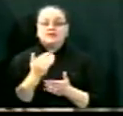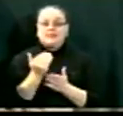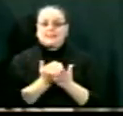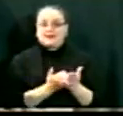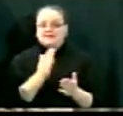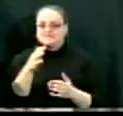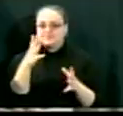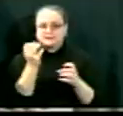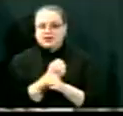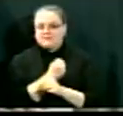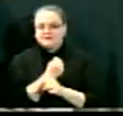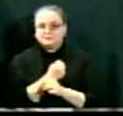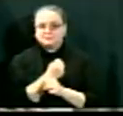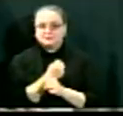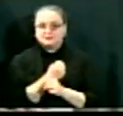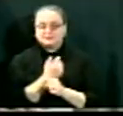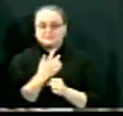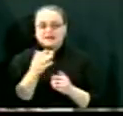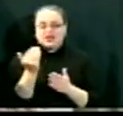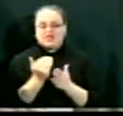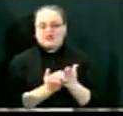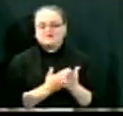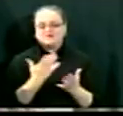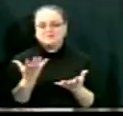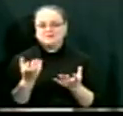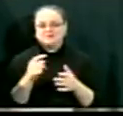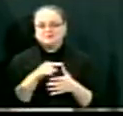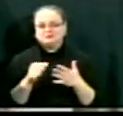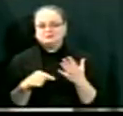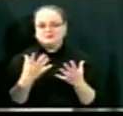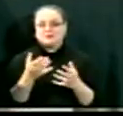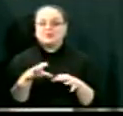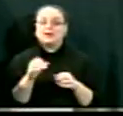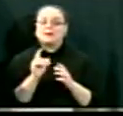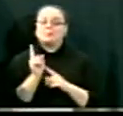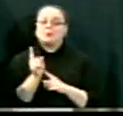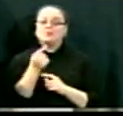Harry's accomplishments and accolades is long, so we just wanted to take a moment